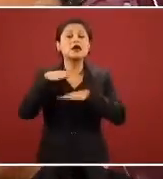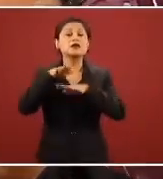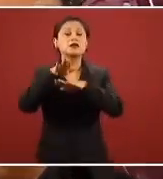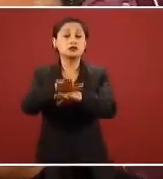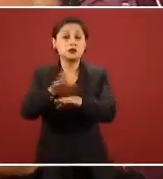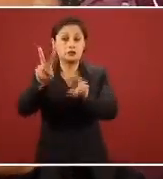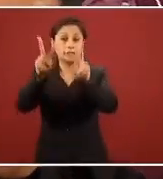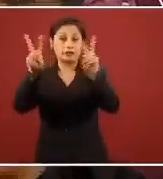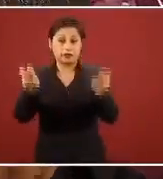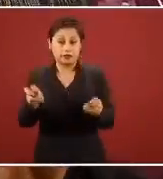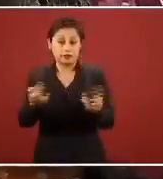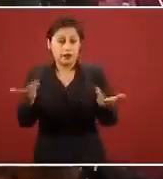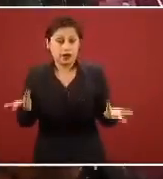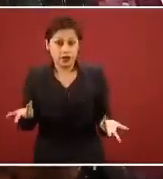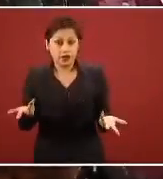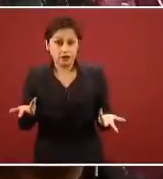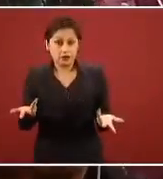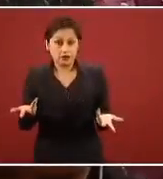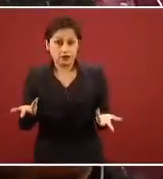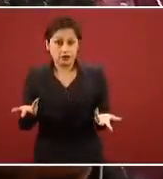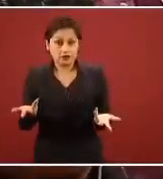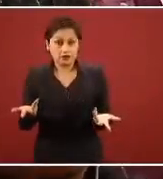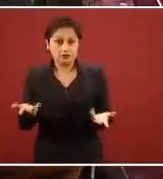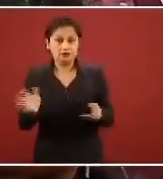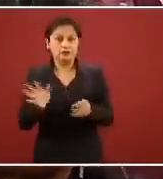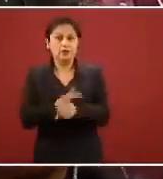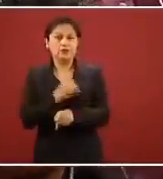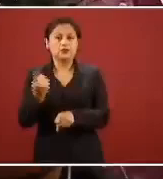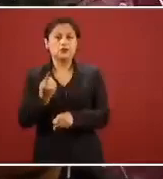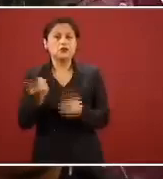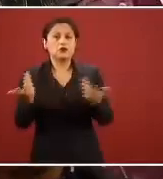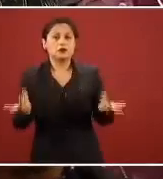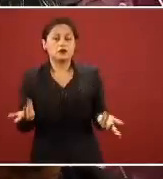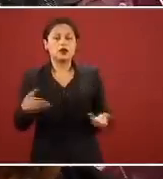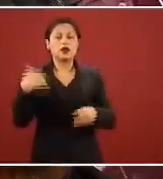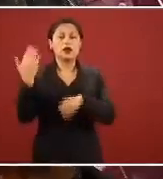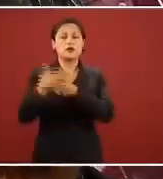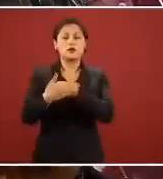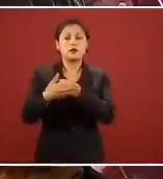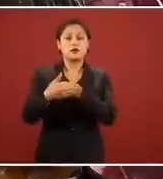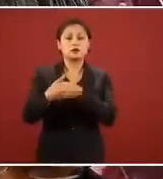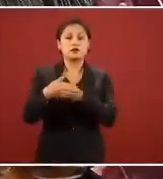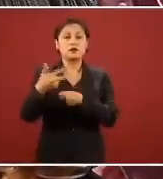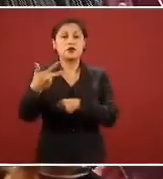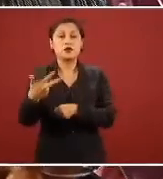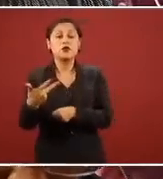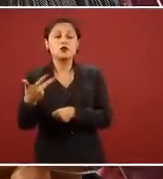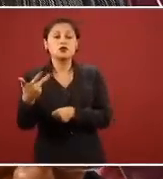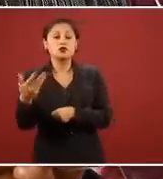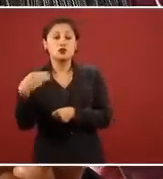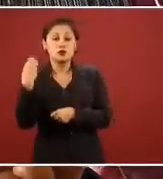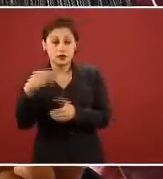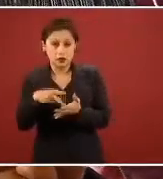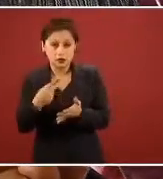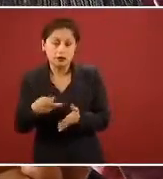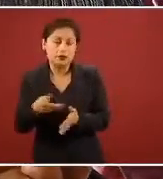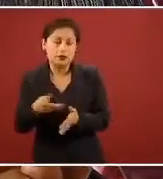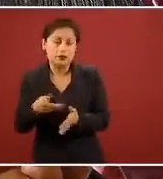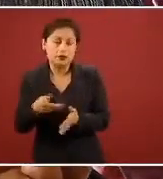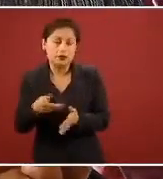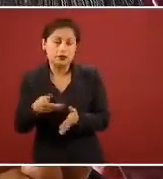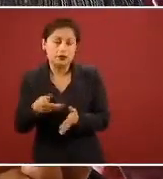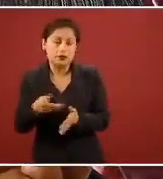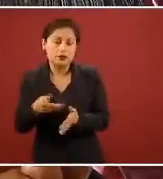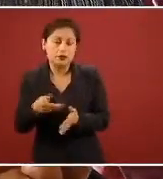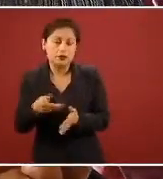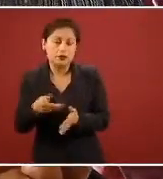Una... Van a esperar a que llegue otra vez 8. El 8 de marzo del año pasado fue para mí lo mismo.